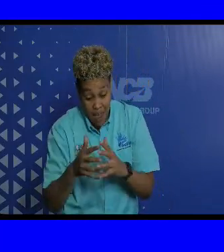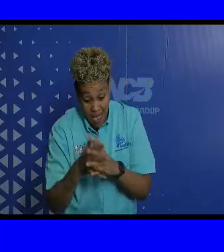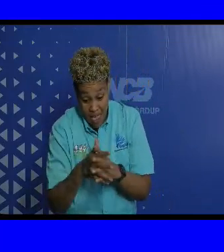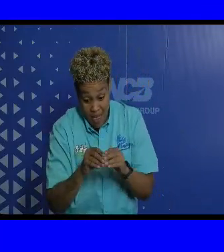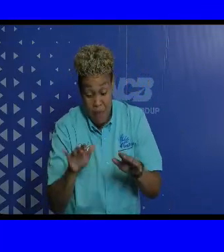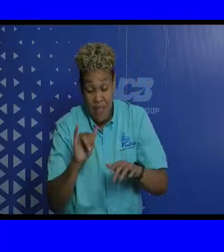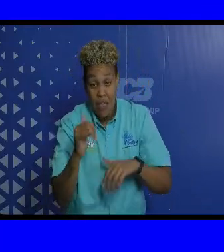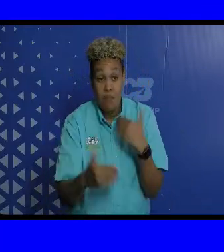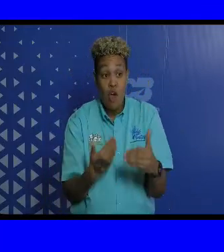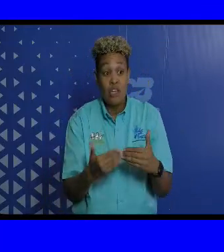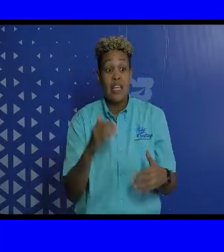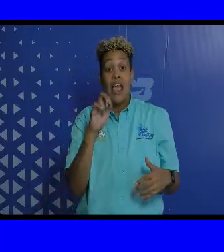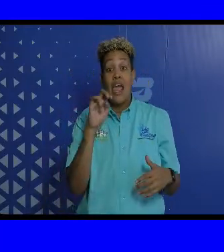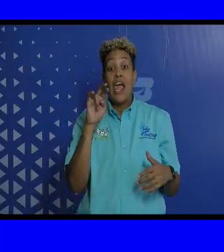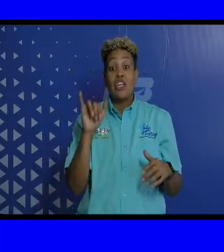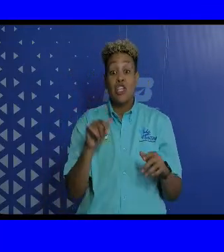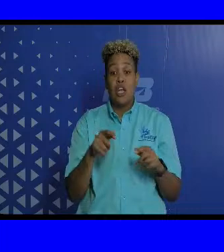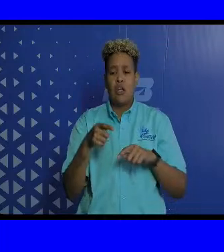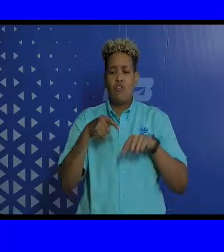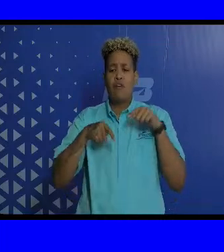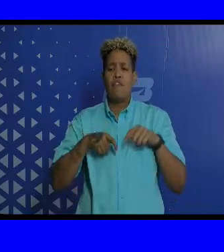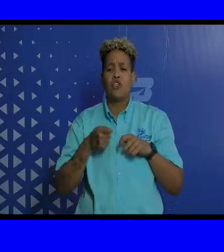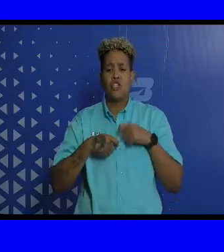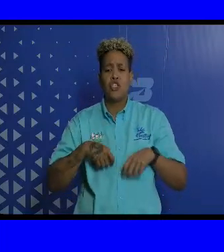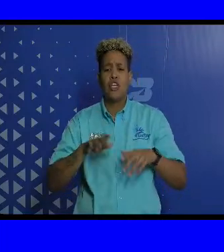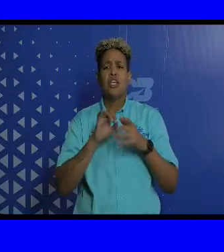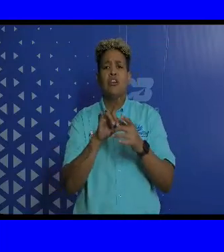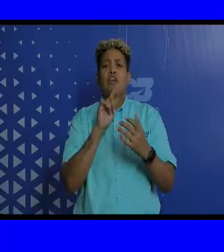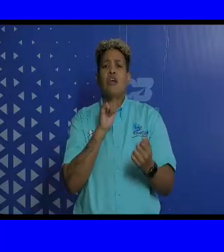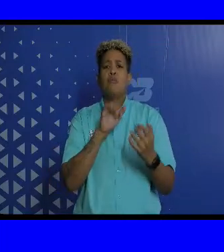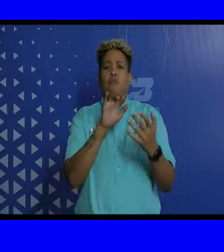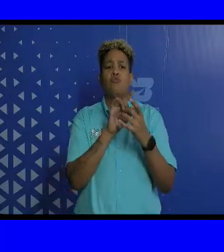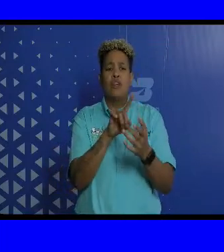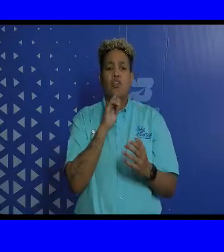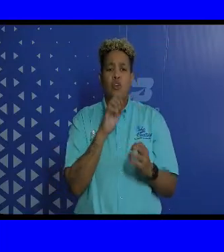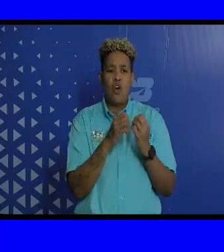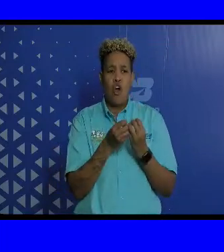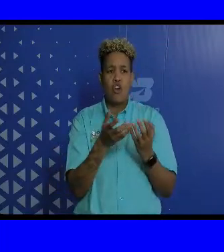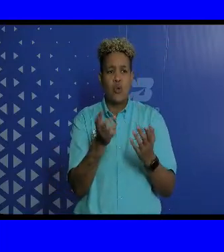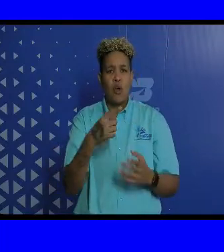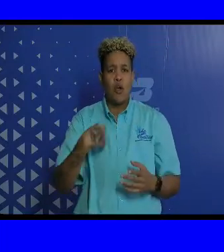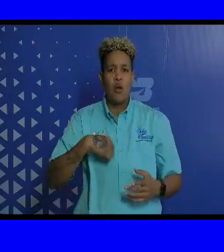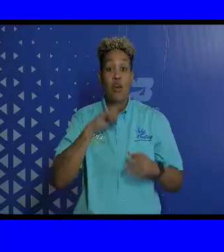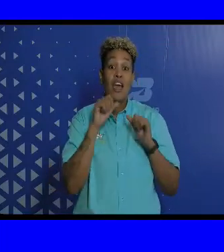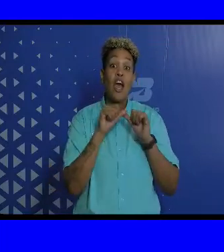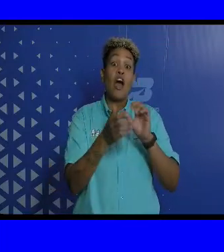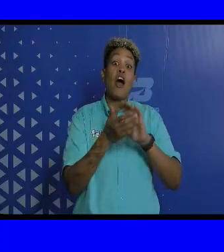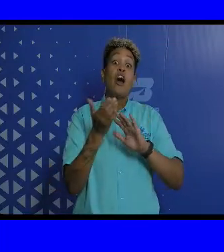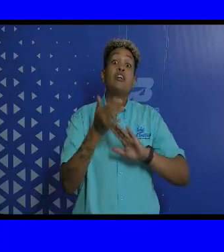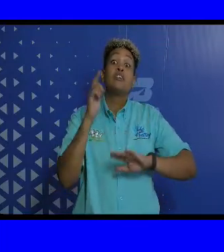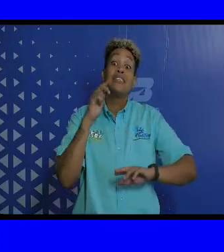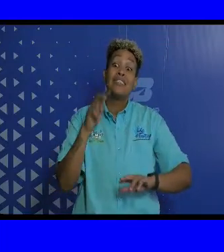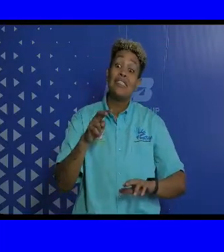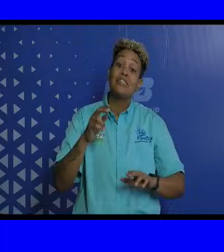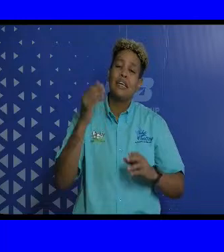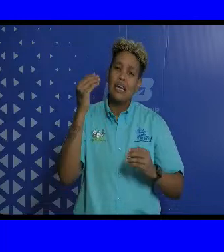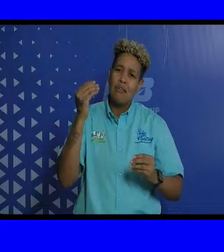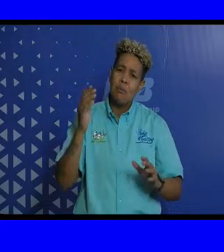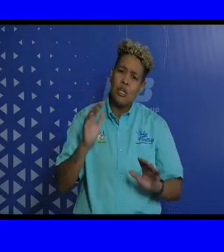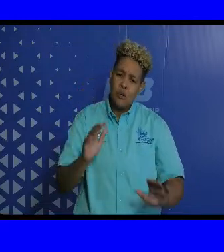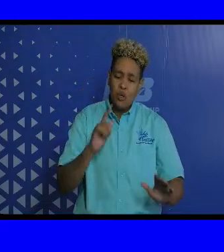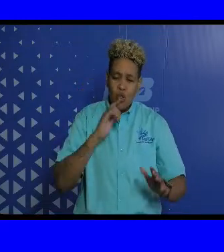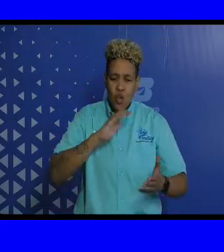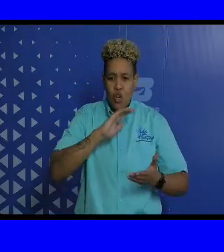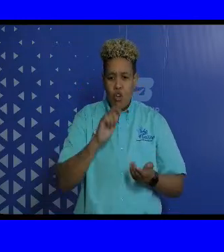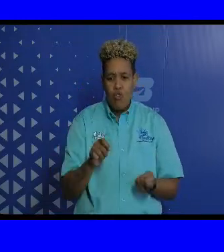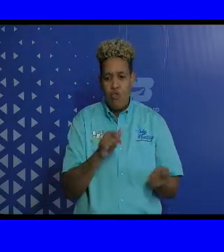that process engineering and reverse engineering approach into the organization, where we are continuously being data driven to remove